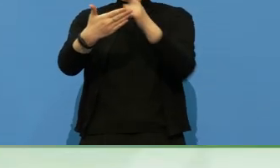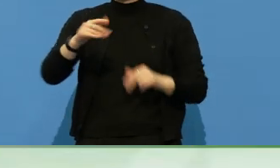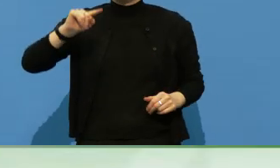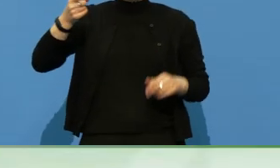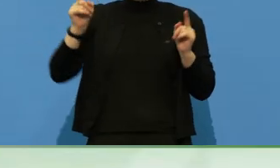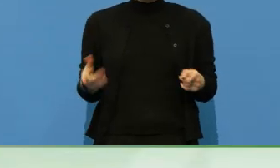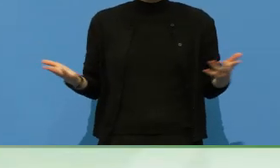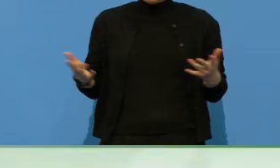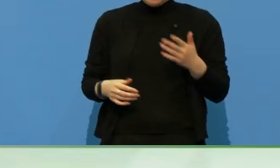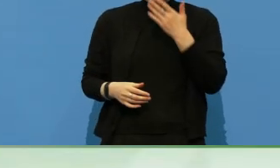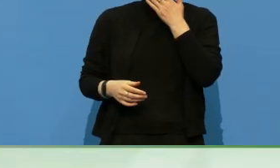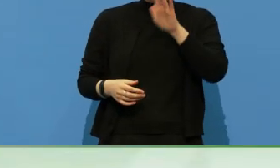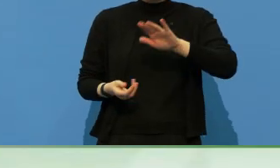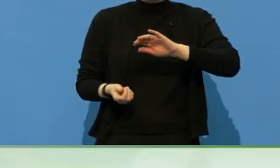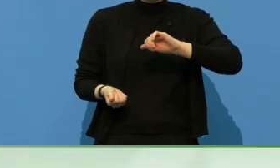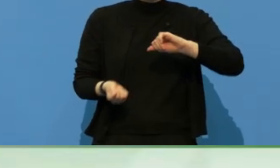and